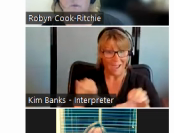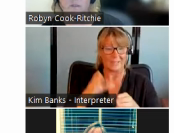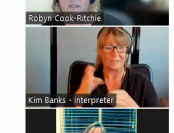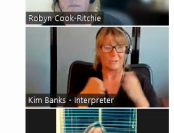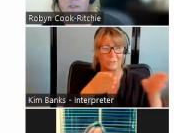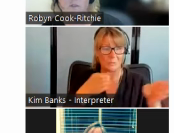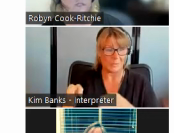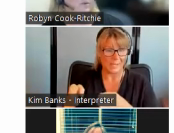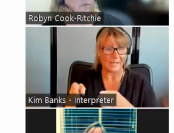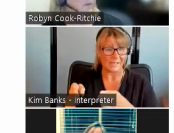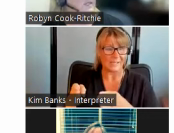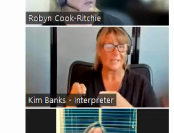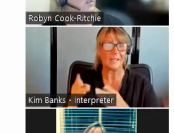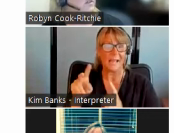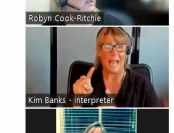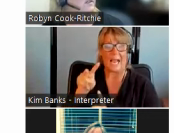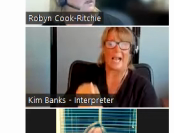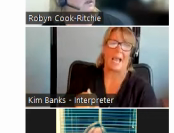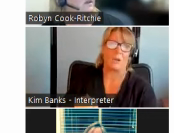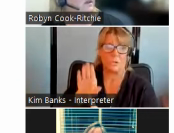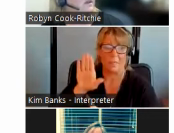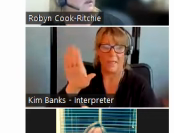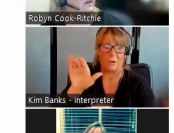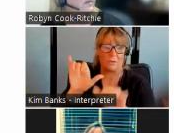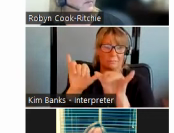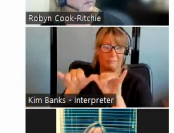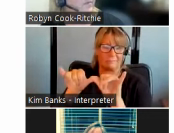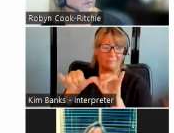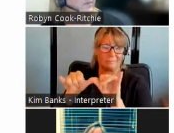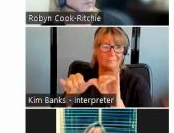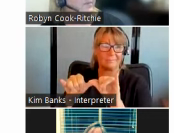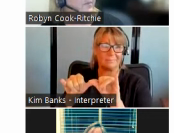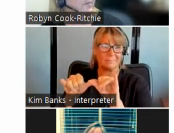count towards the ministry's performance measures.